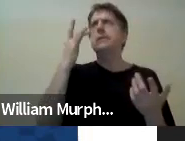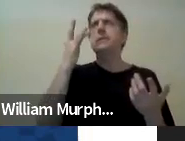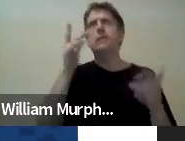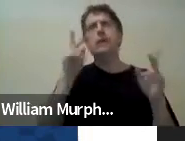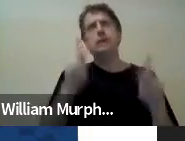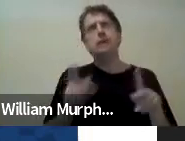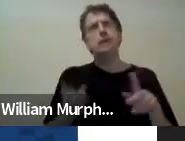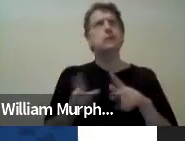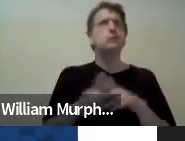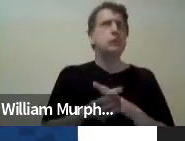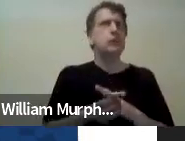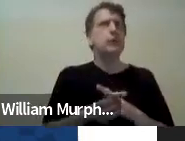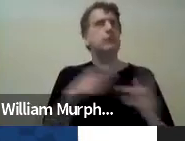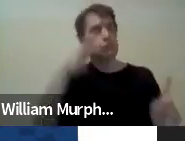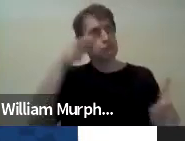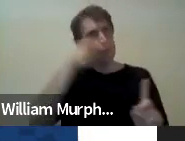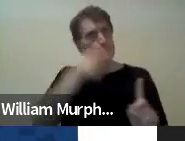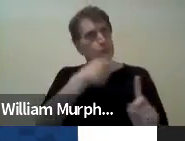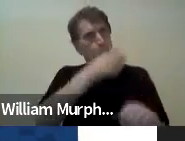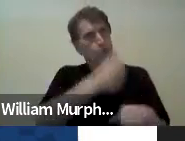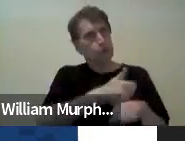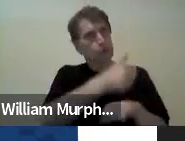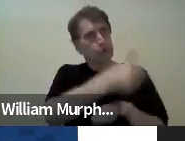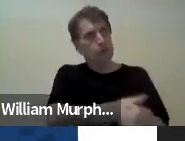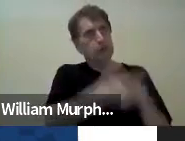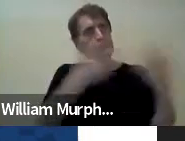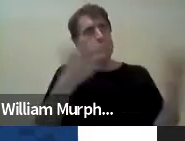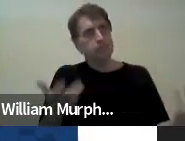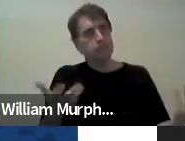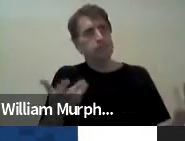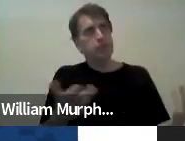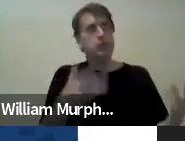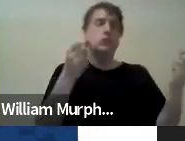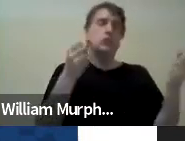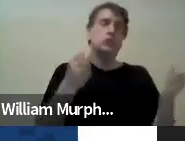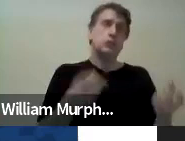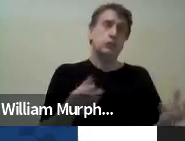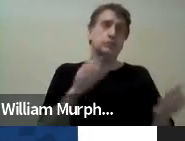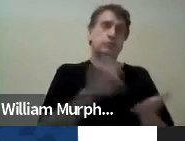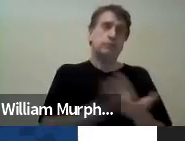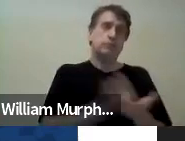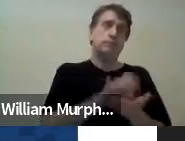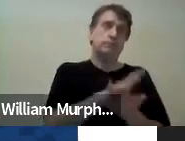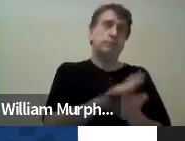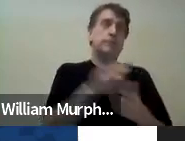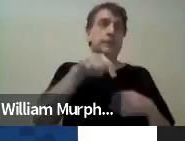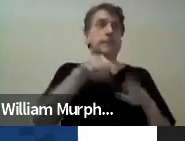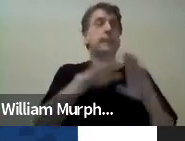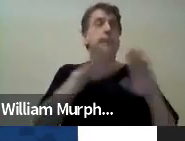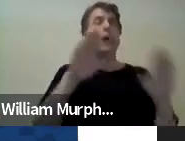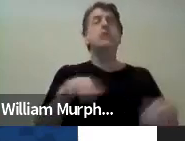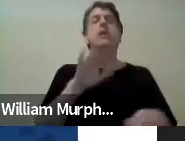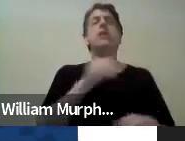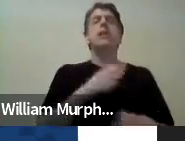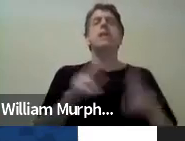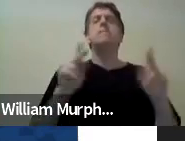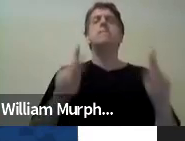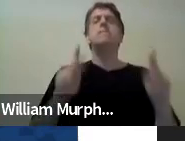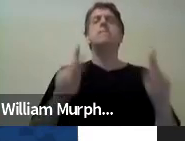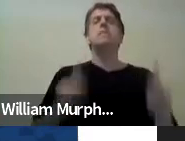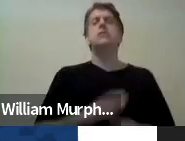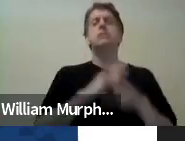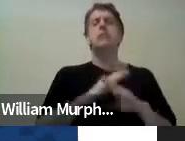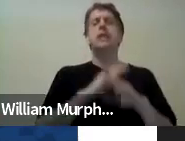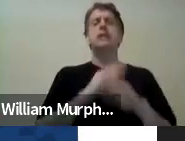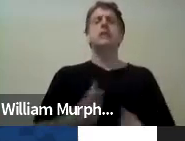other people is you. Therefore, I'm going to remove you from your house. That person is protected as a survivor of domestic violence